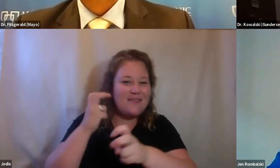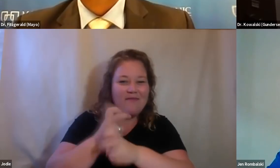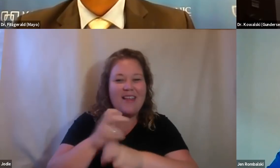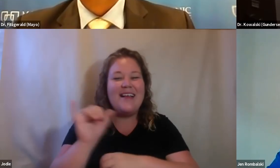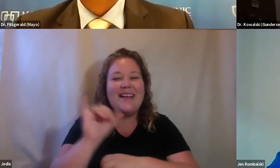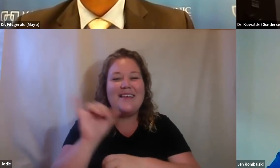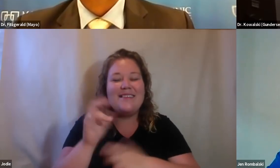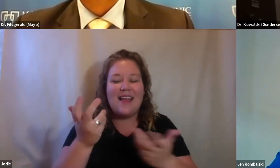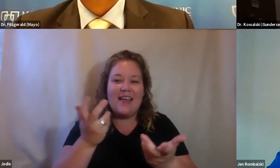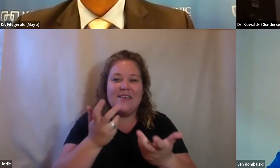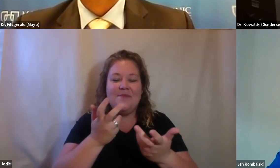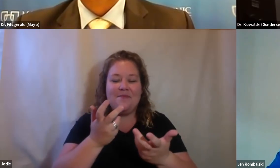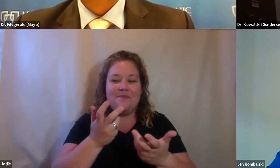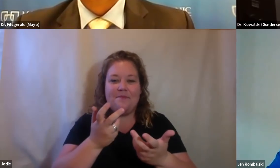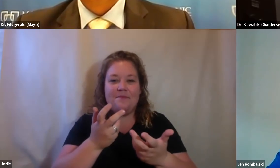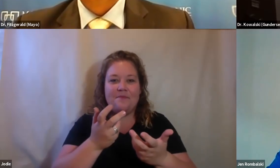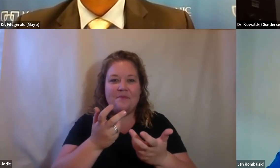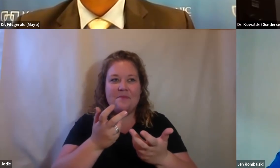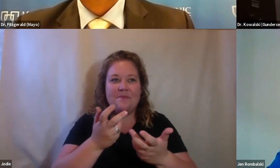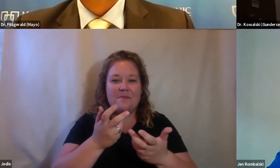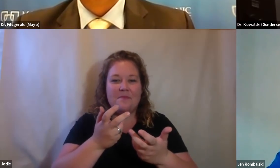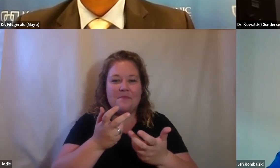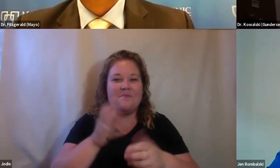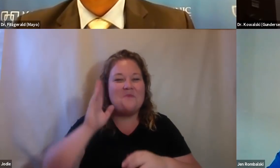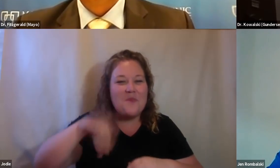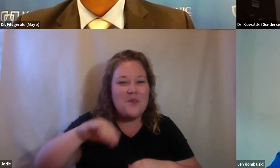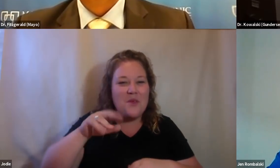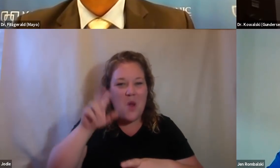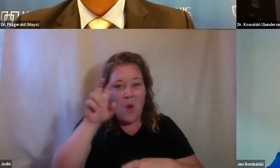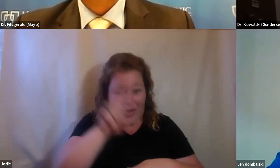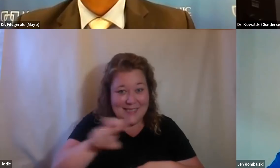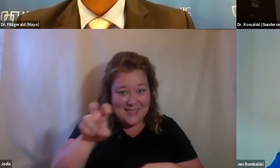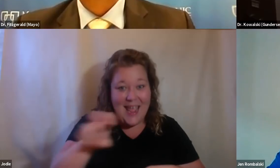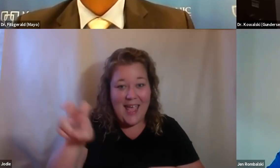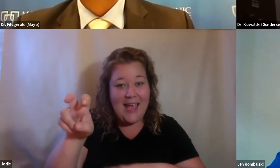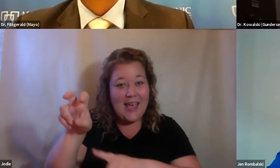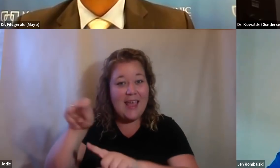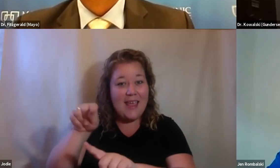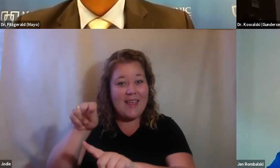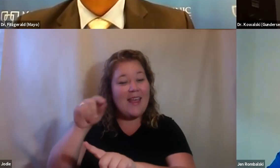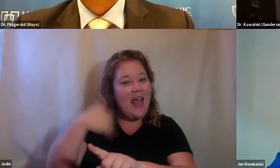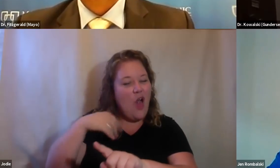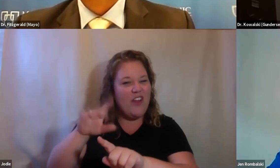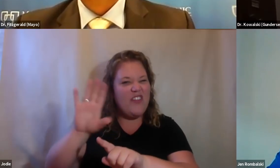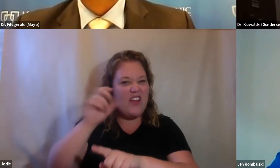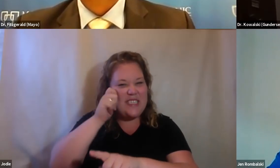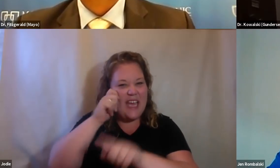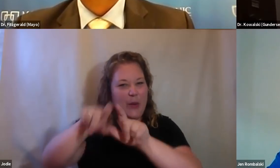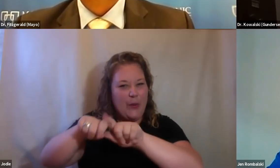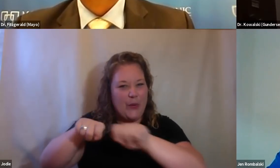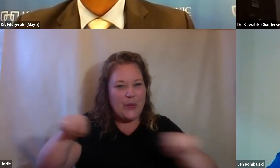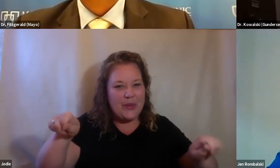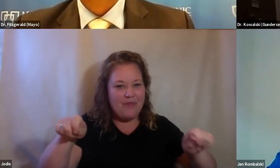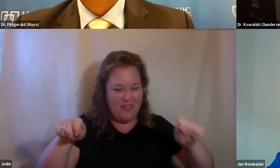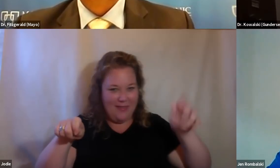difference between seeing the shed snake skin versus the real snake. It's evidence that something was there, but it's not an